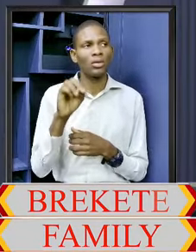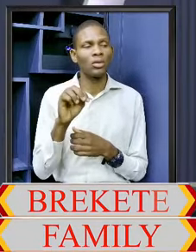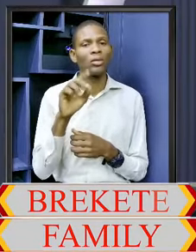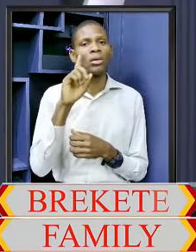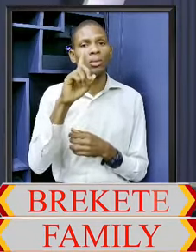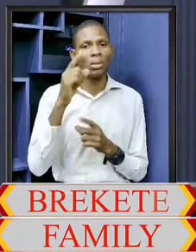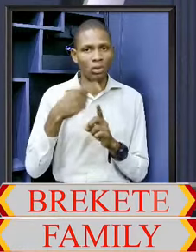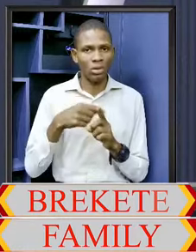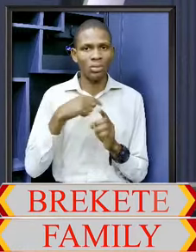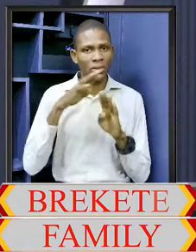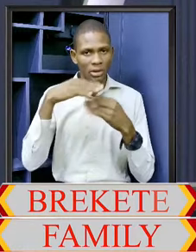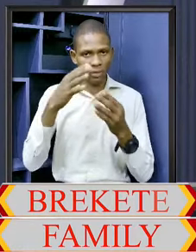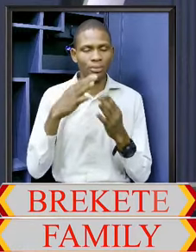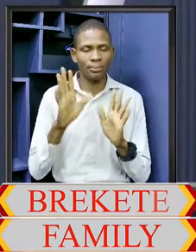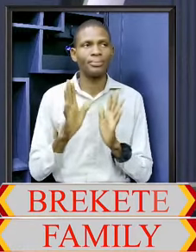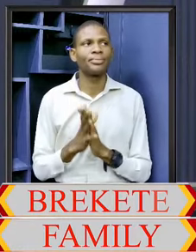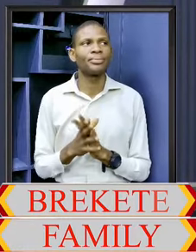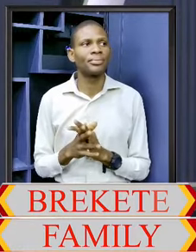sir. 1 month.